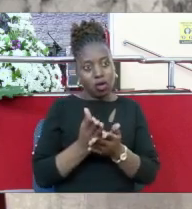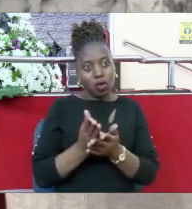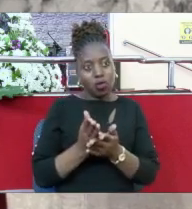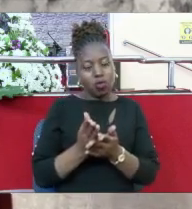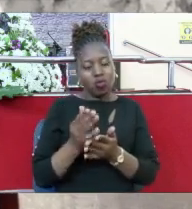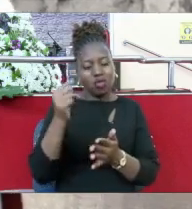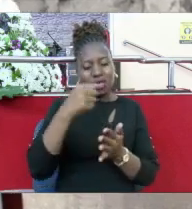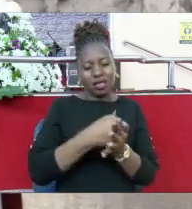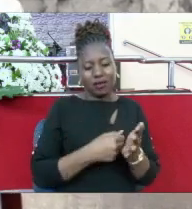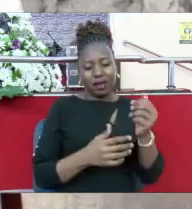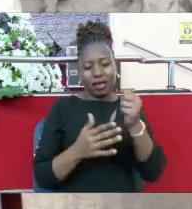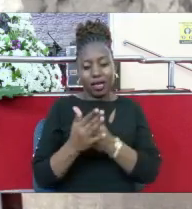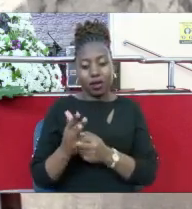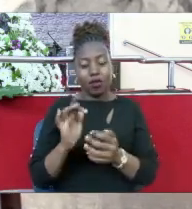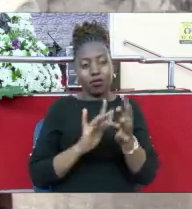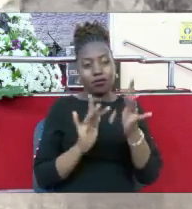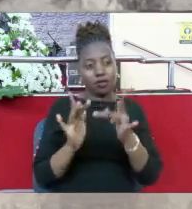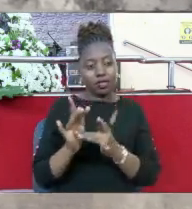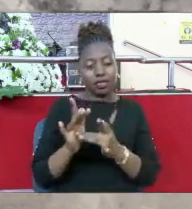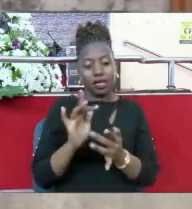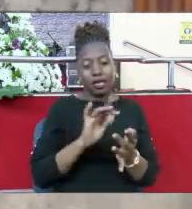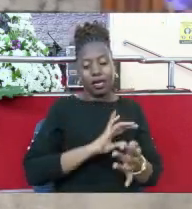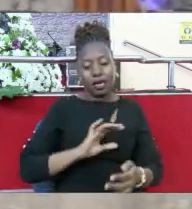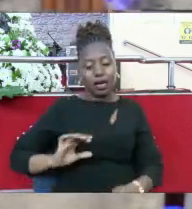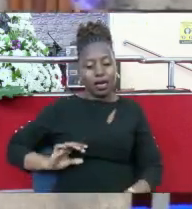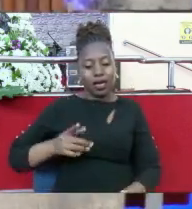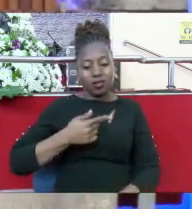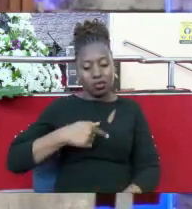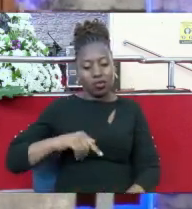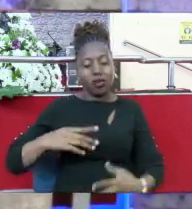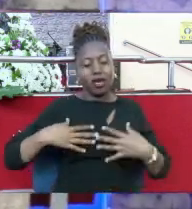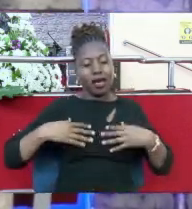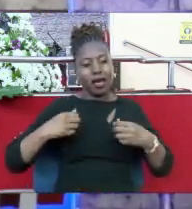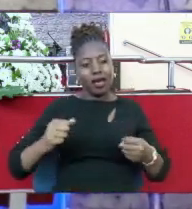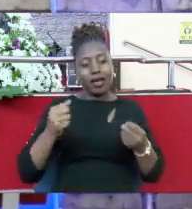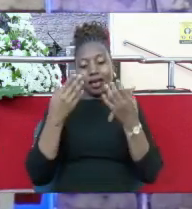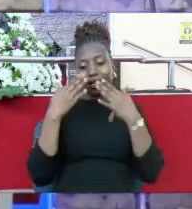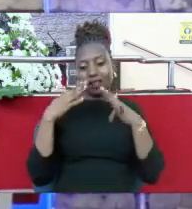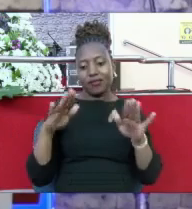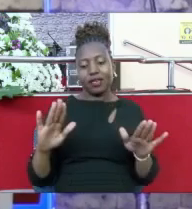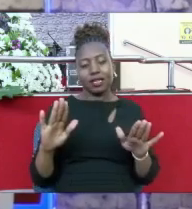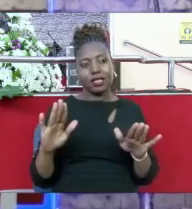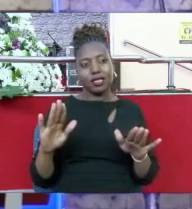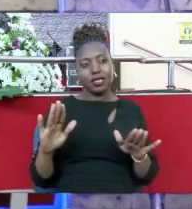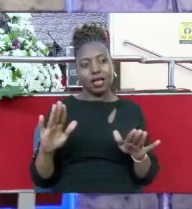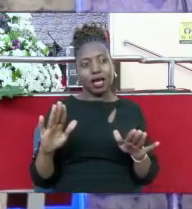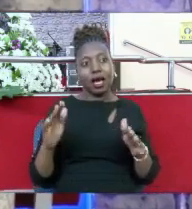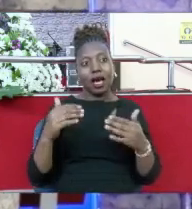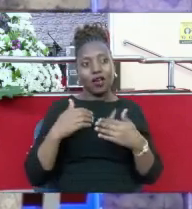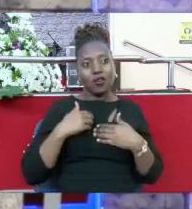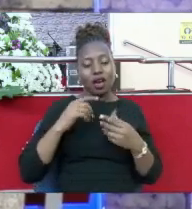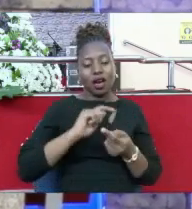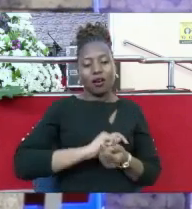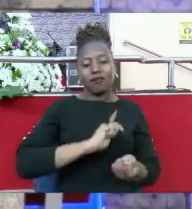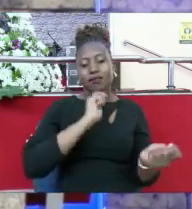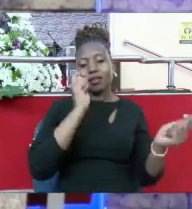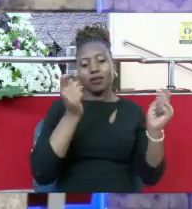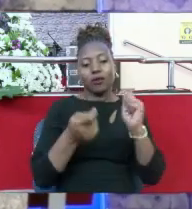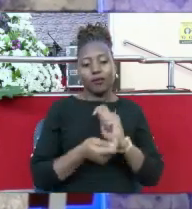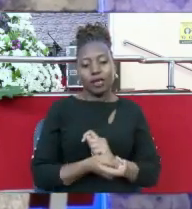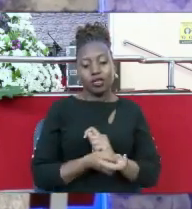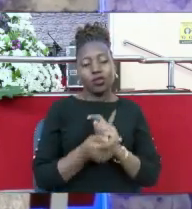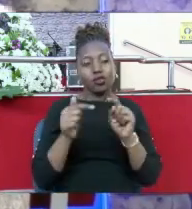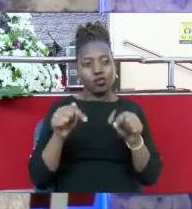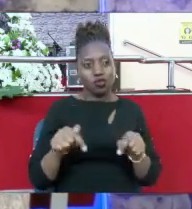were healed, kupitia mapigo ya Yesu, and there's kona. Restoration today. Na kuna kuhuisha, the devil may tell you